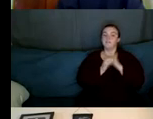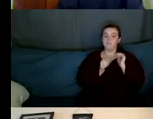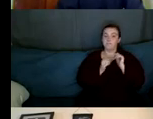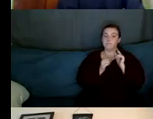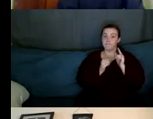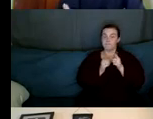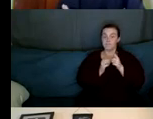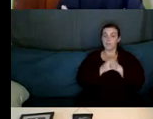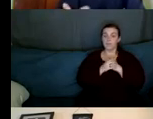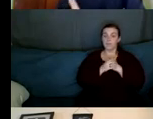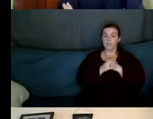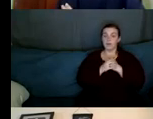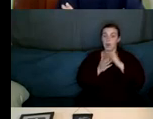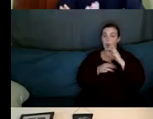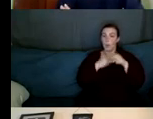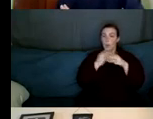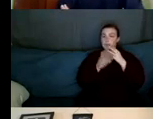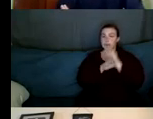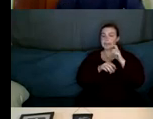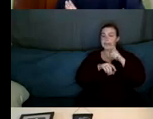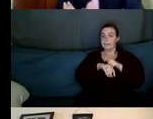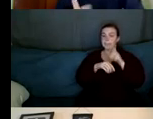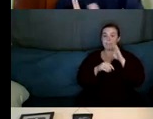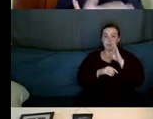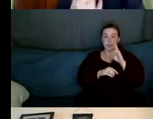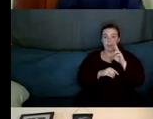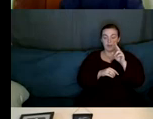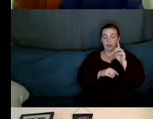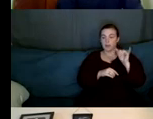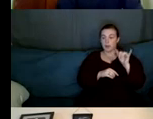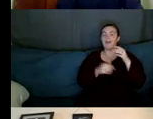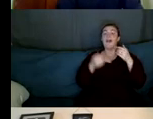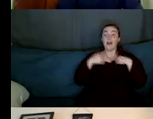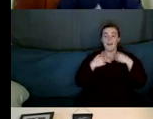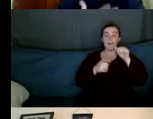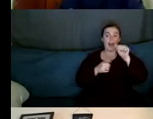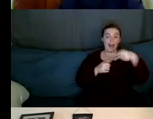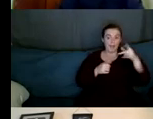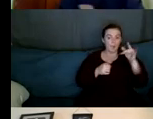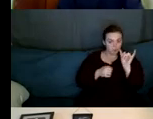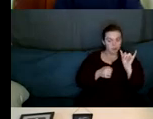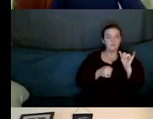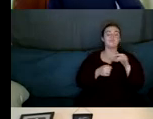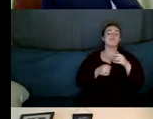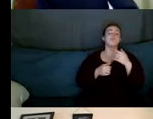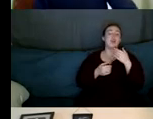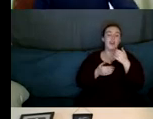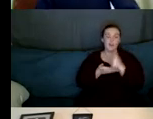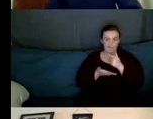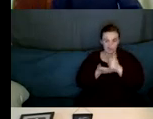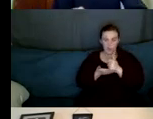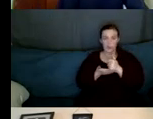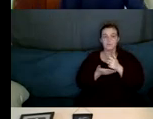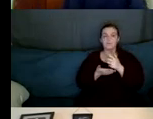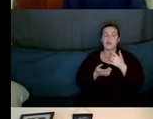It's worldtimebuddy.com. They also have an app. I have it on my phone. It's very handy. I do a lot of things with folks outside of my